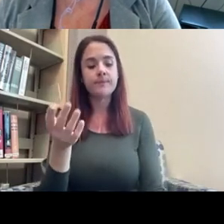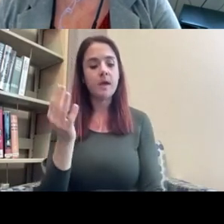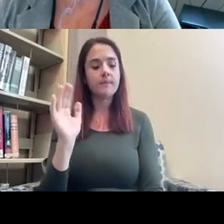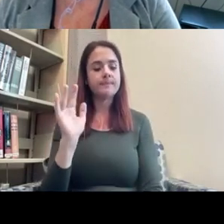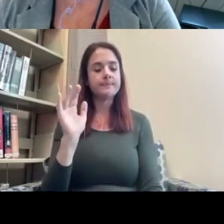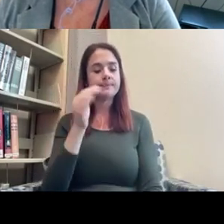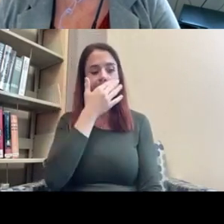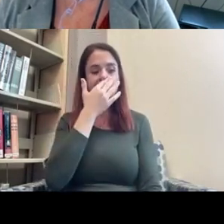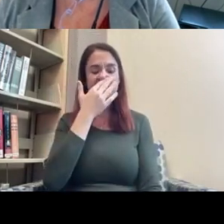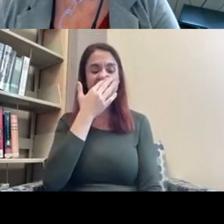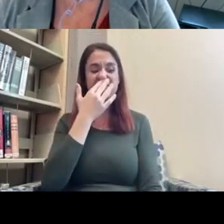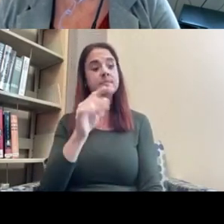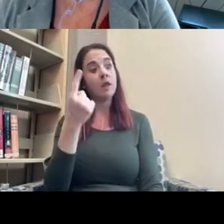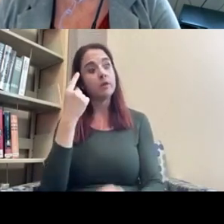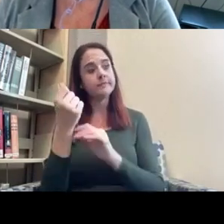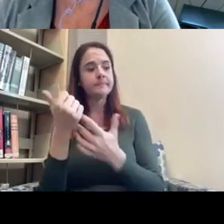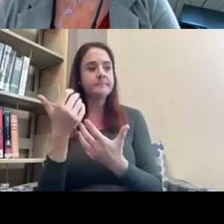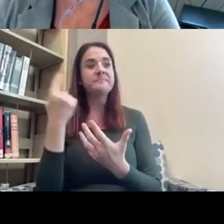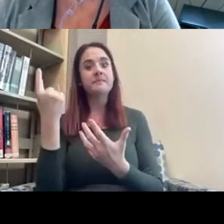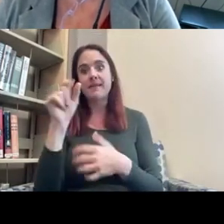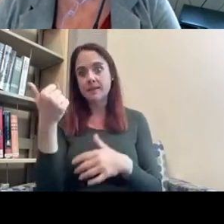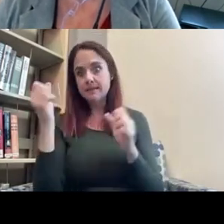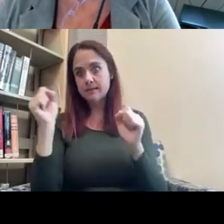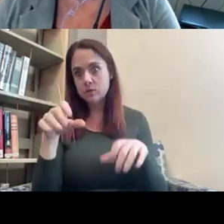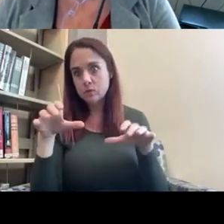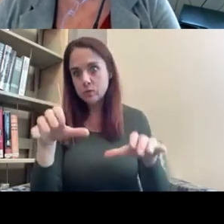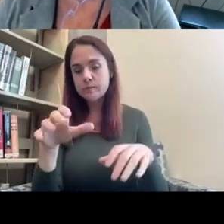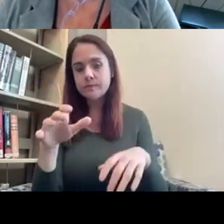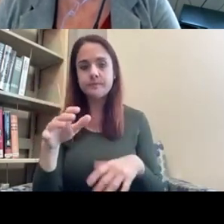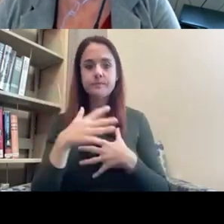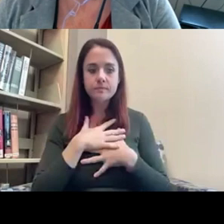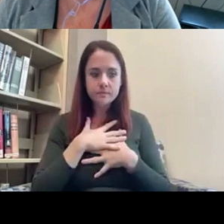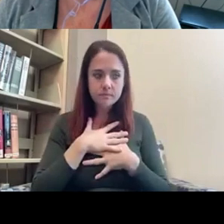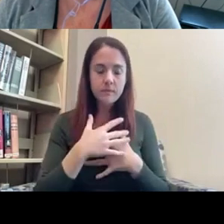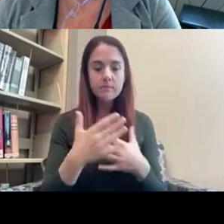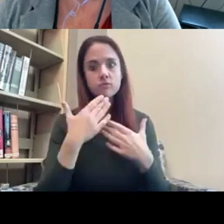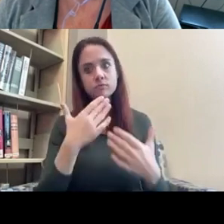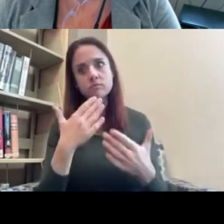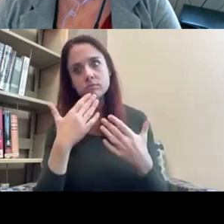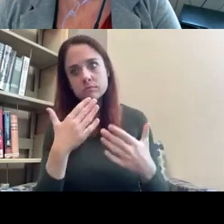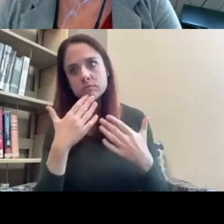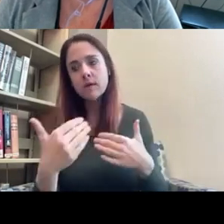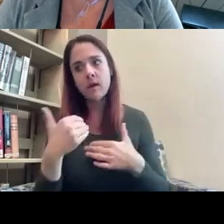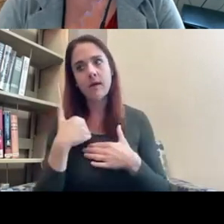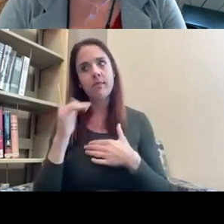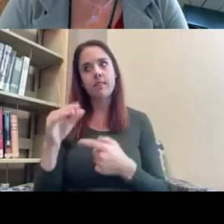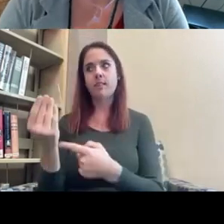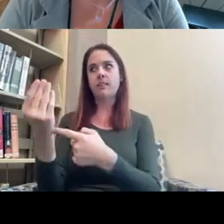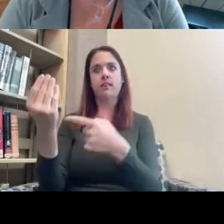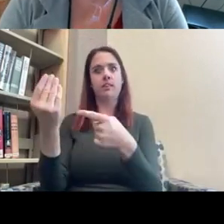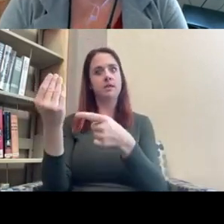our arsenal of tools that I'm very, very thankful that we have.